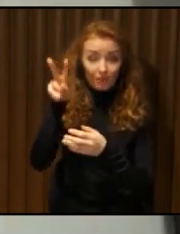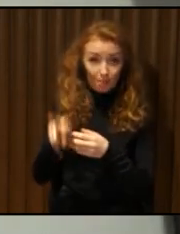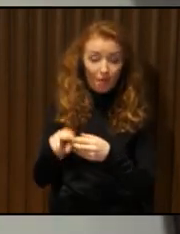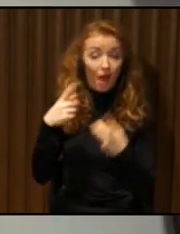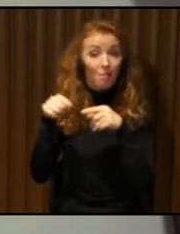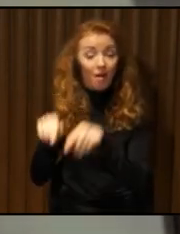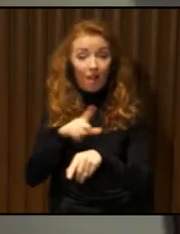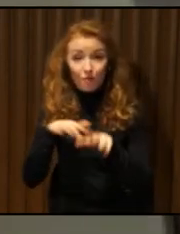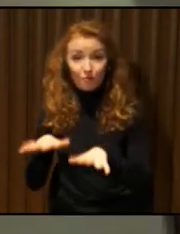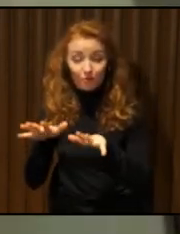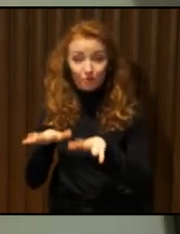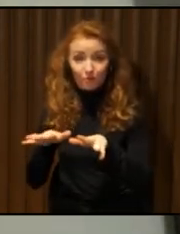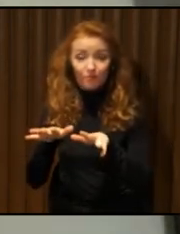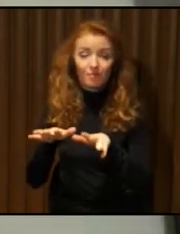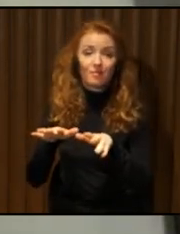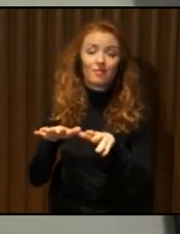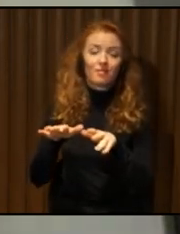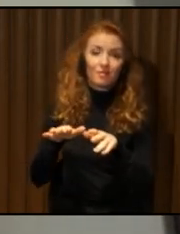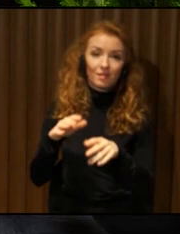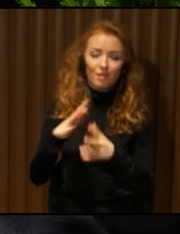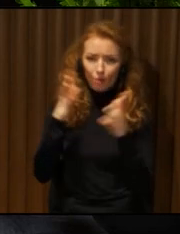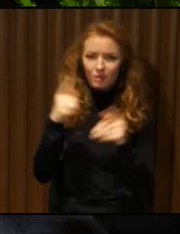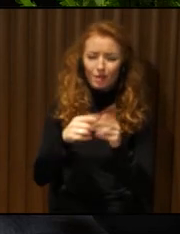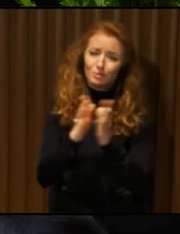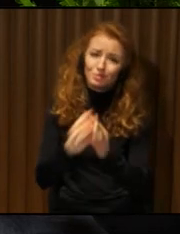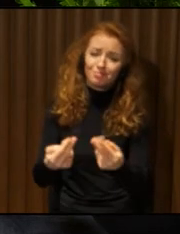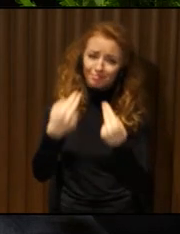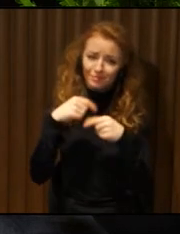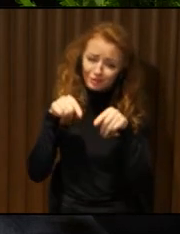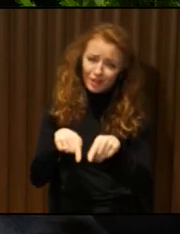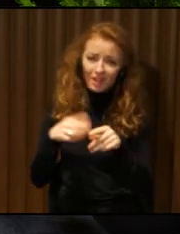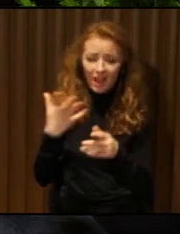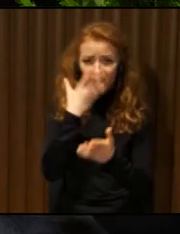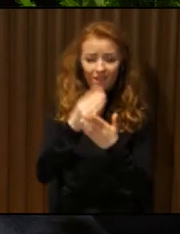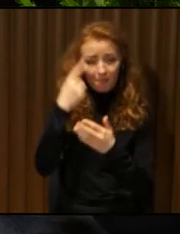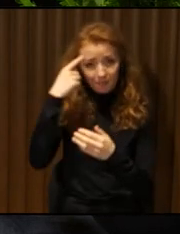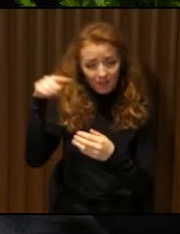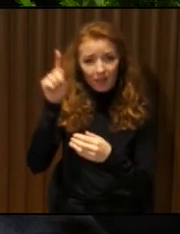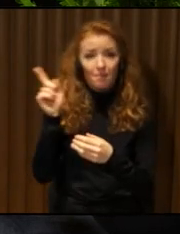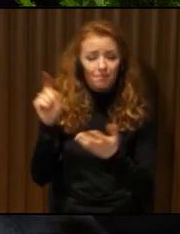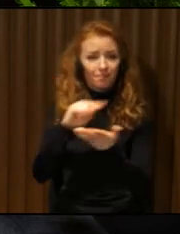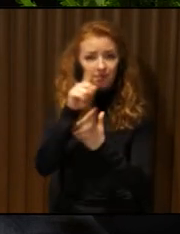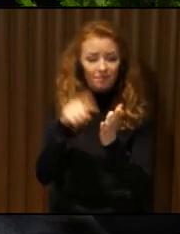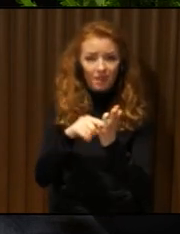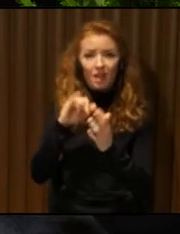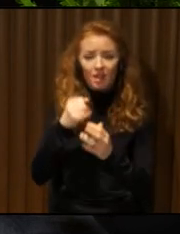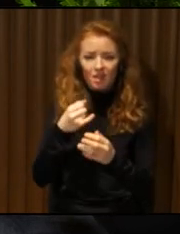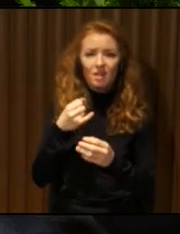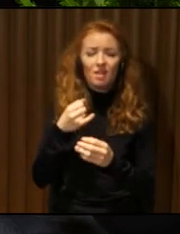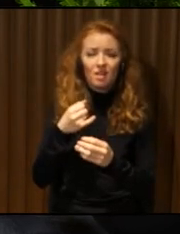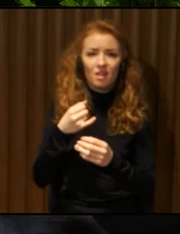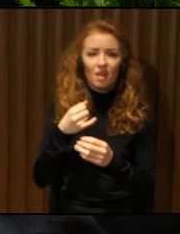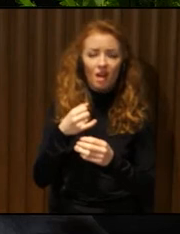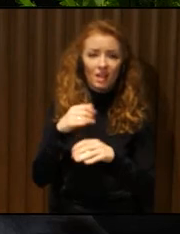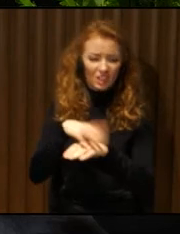few times. Yeah. Oh, yeah. Come again. Yeah. Come again and come with your ideas. And can I suggest you, if these Swedes are too